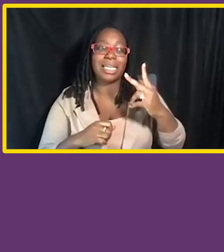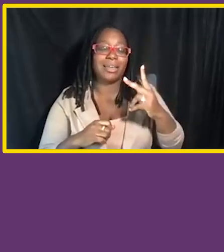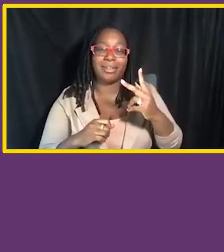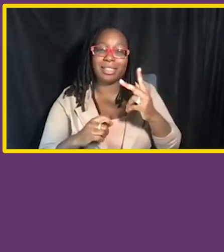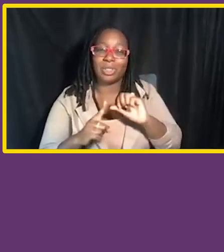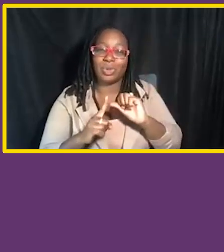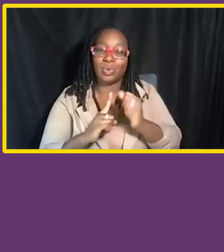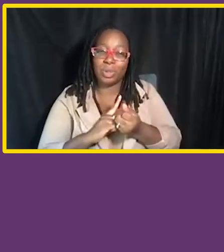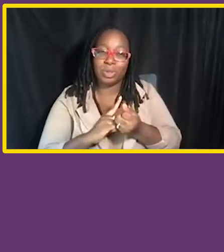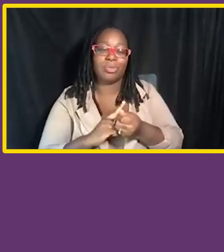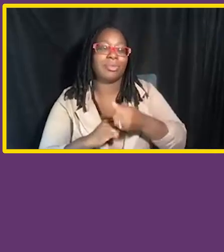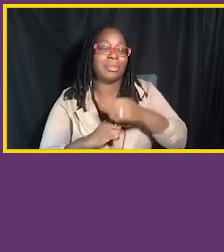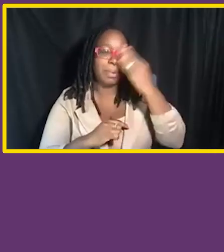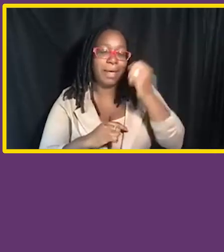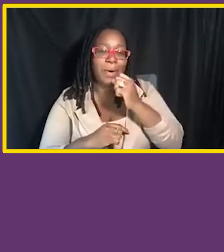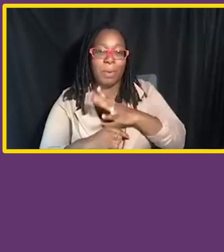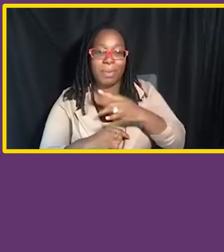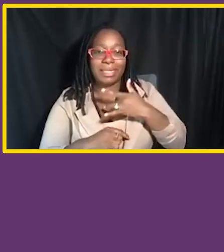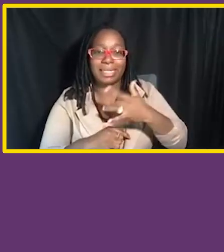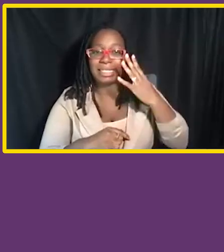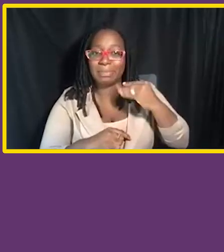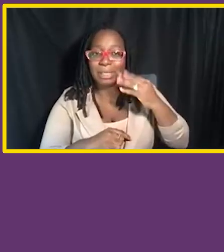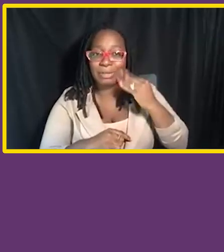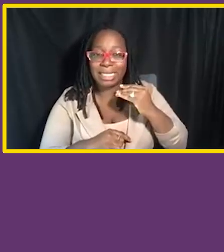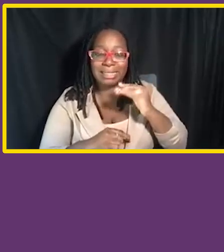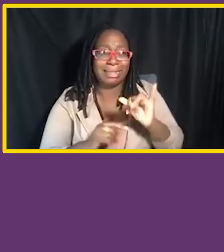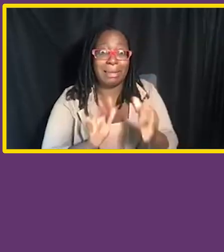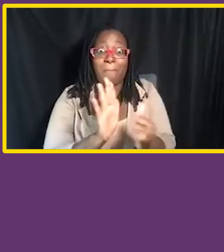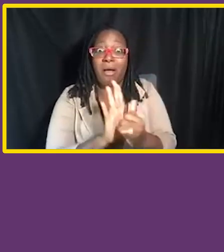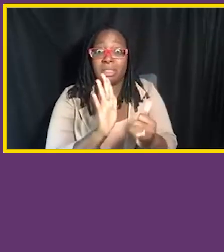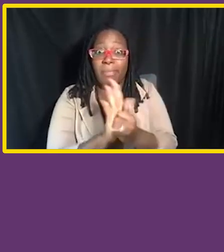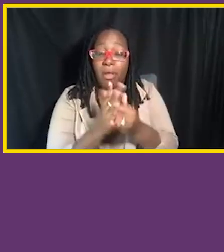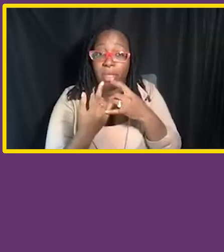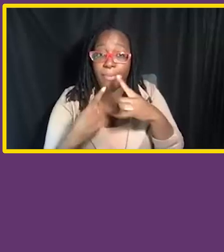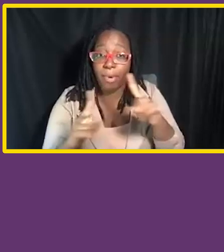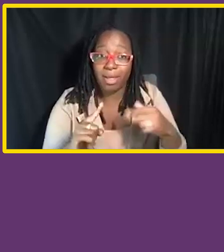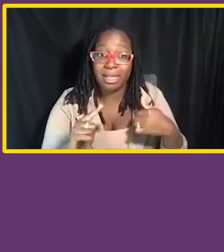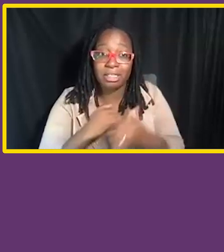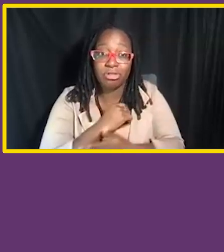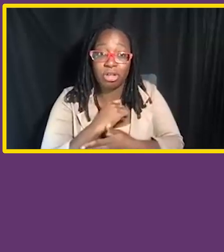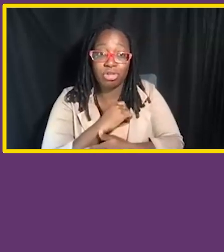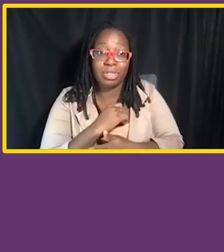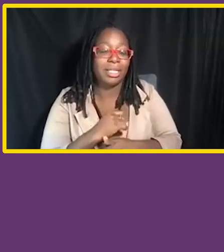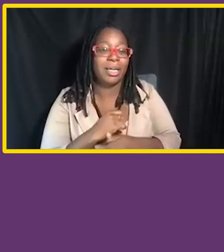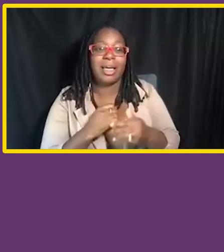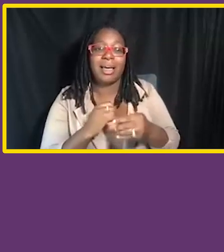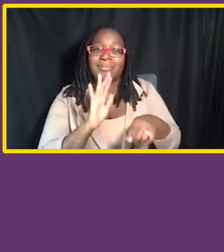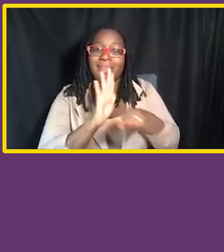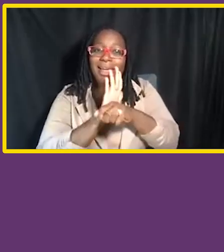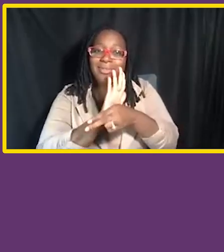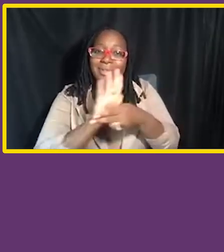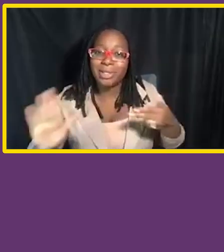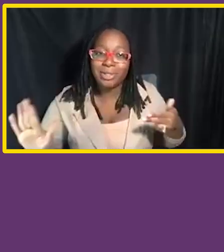this country between the stereotypes on the one hand, Mammy, matriarch, Jezebel, all of the stereotypes, these